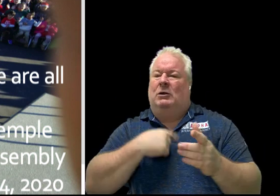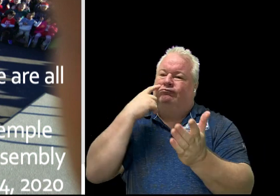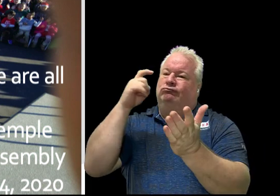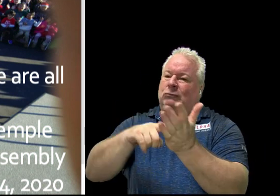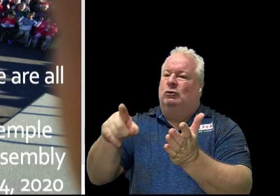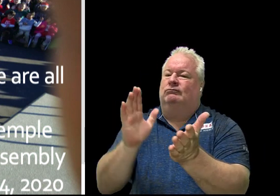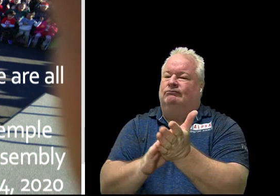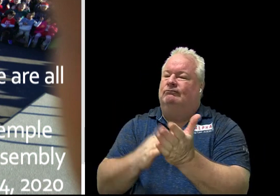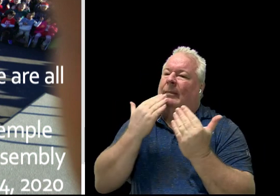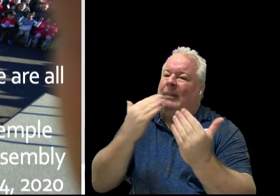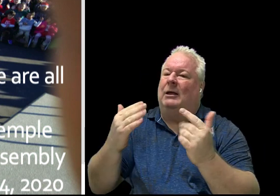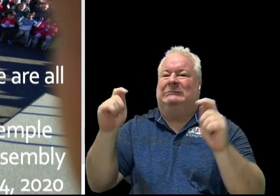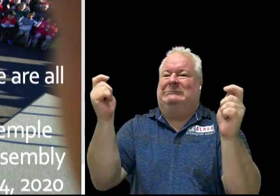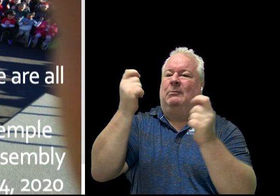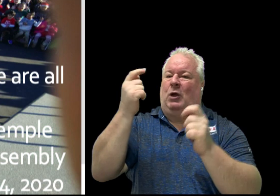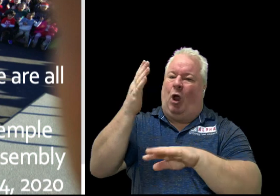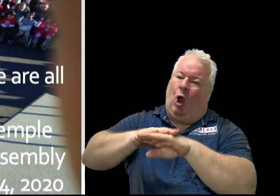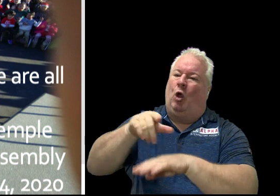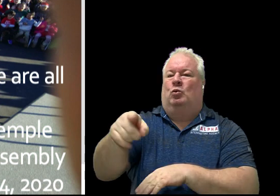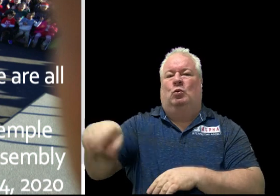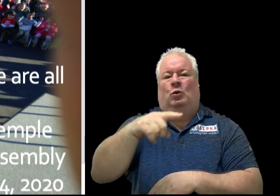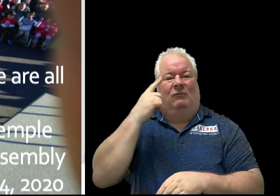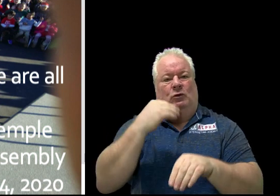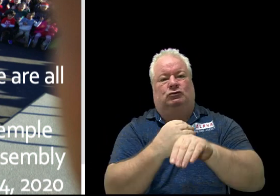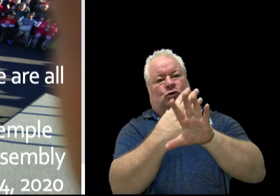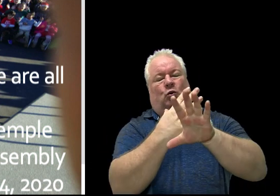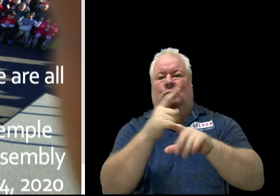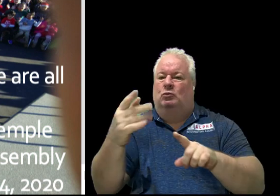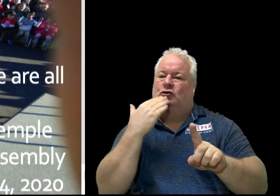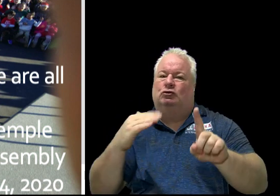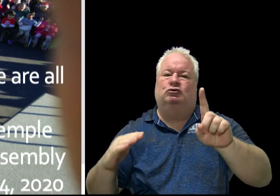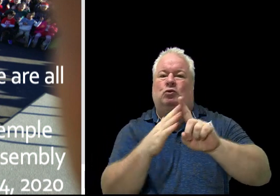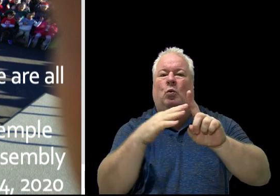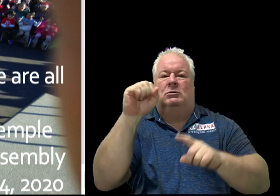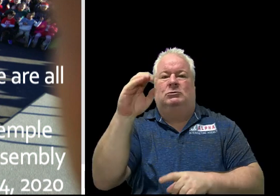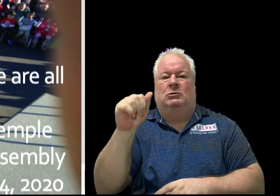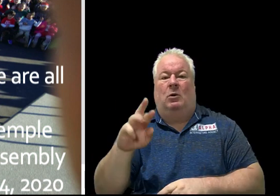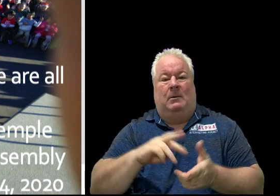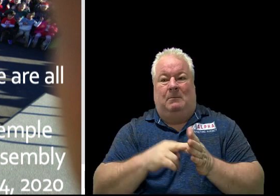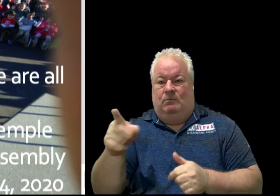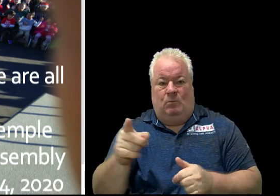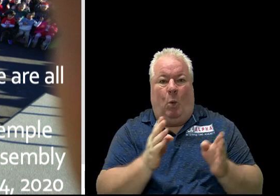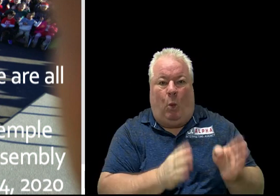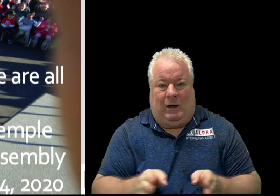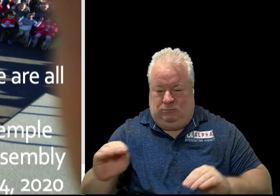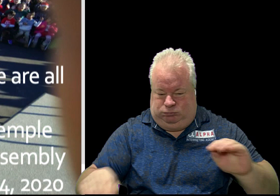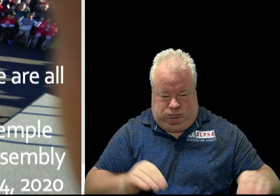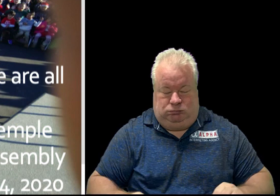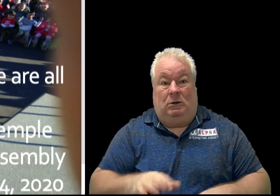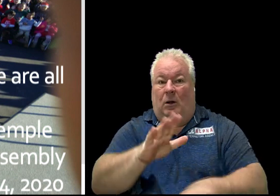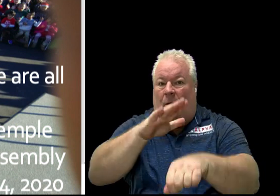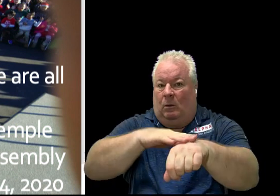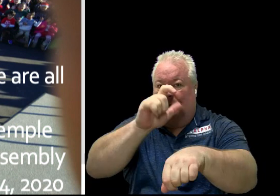we thank you for soaring in Zoom? It means that you have been organized, you're on